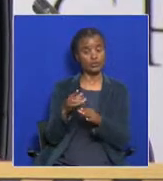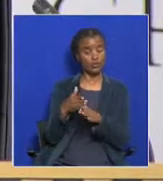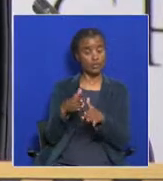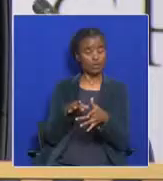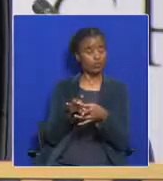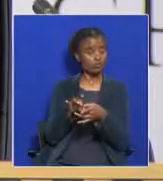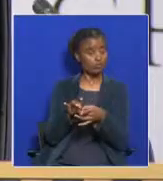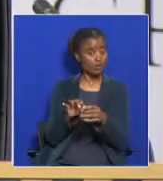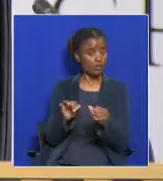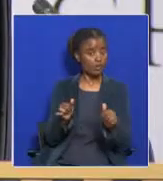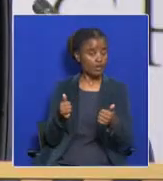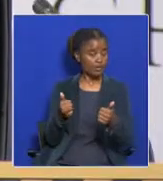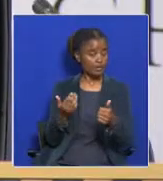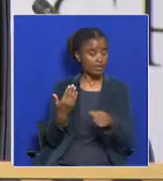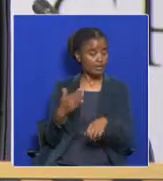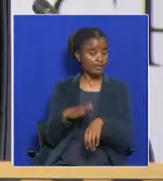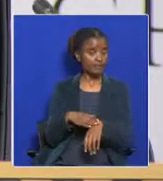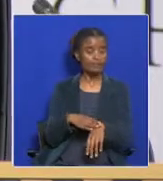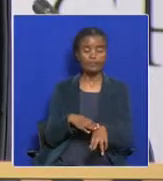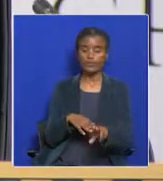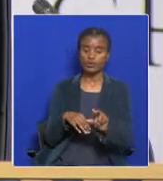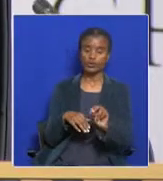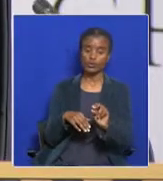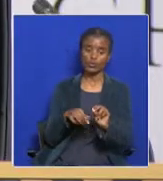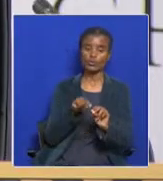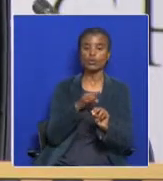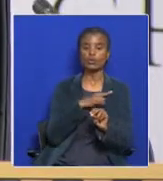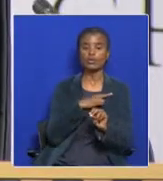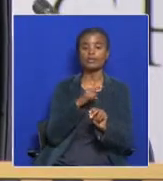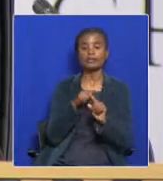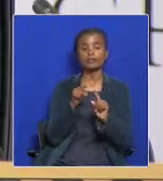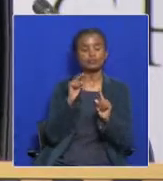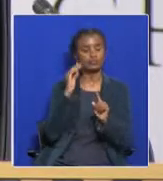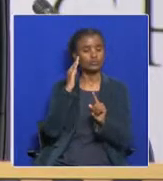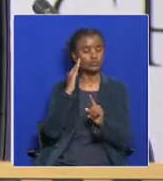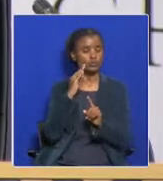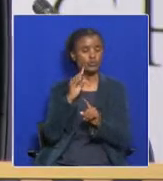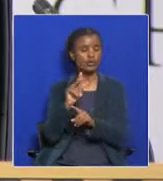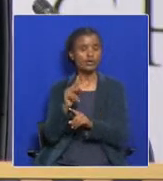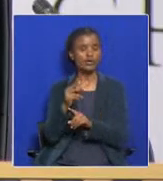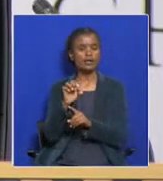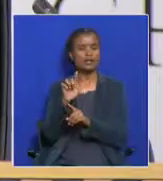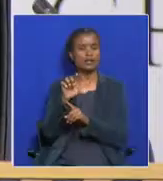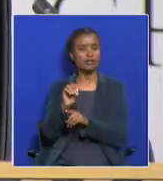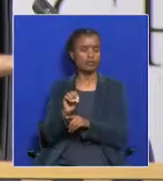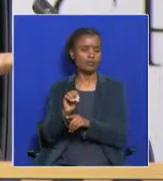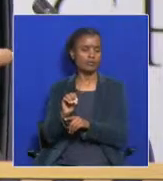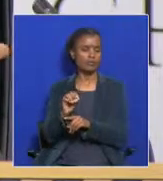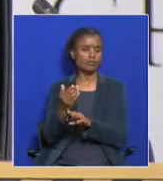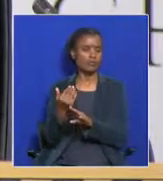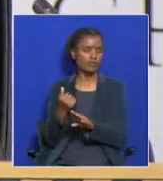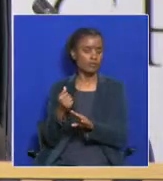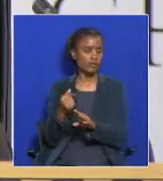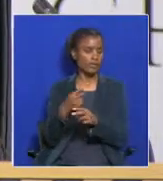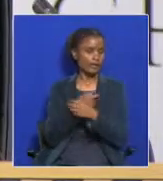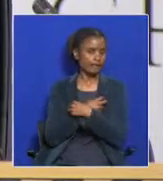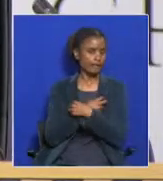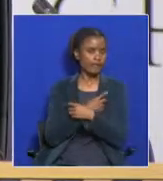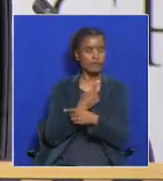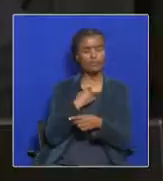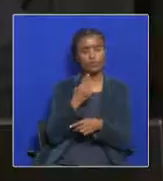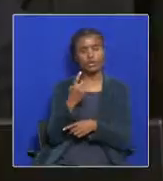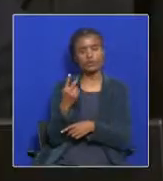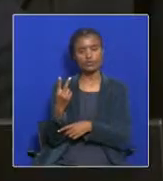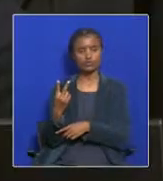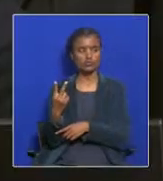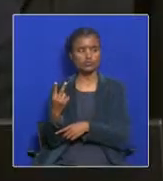said, I'm sure Carl was on leave, right? But maybe there was one or two others, maybe one or two. But Yes, and why did you